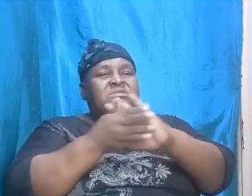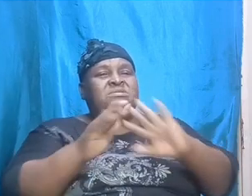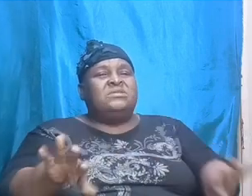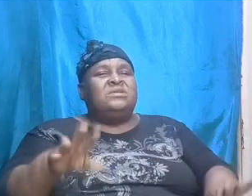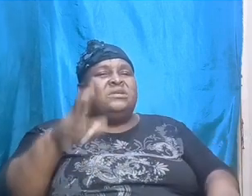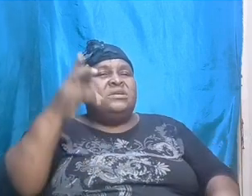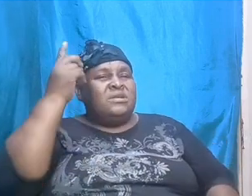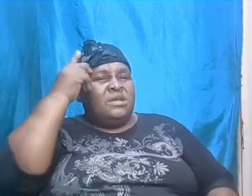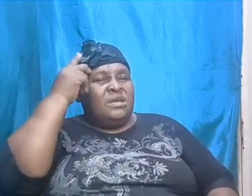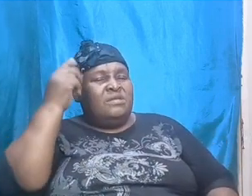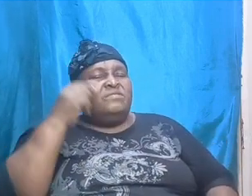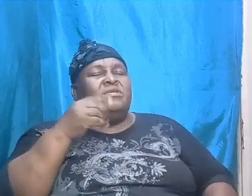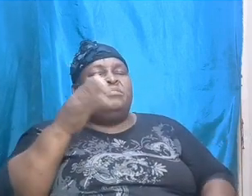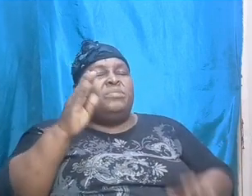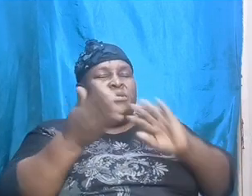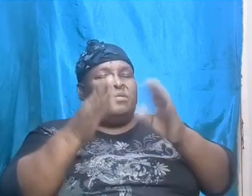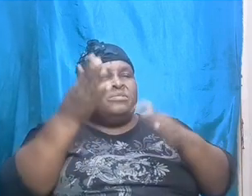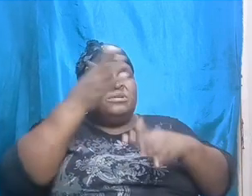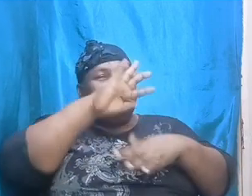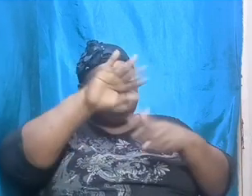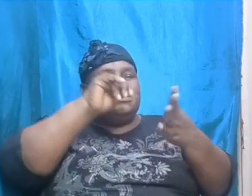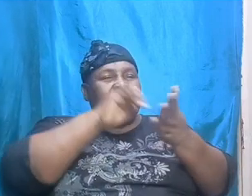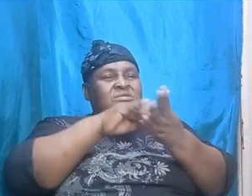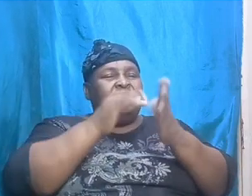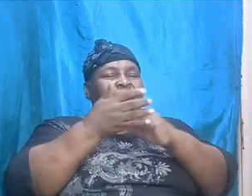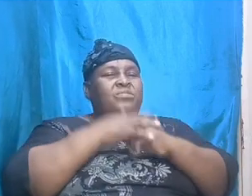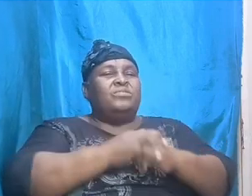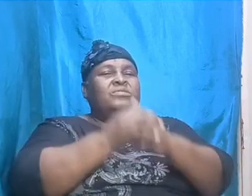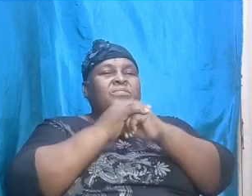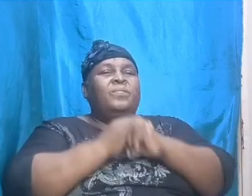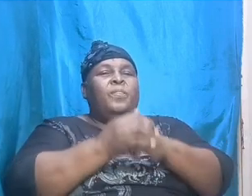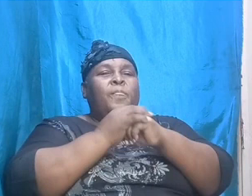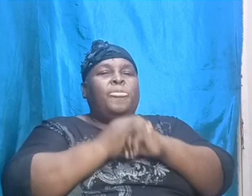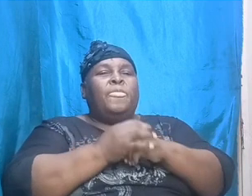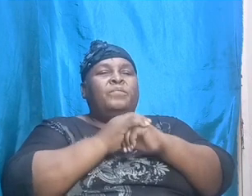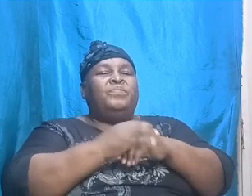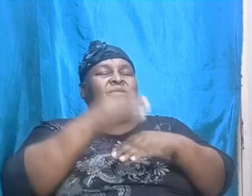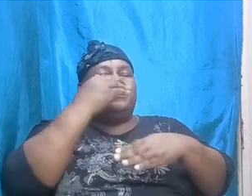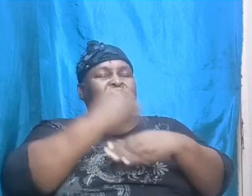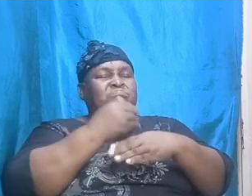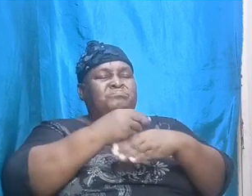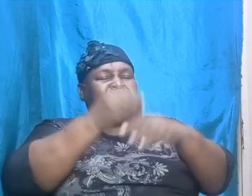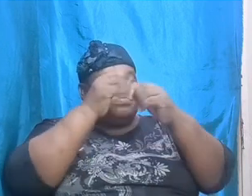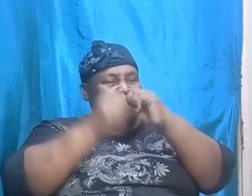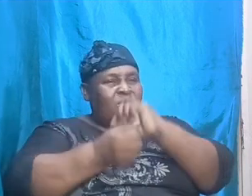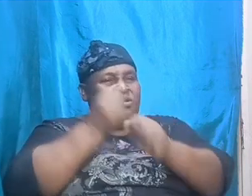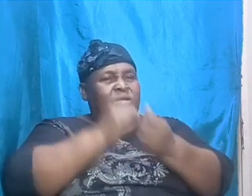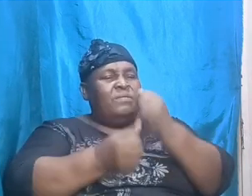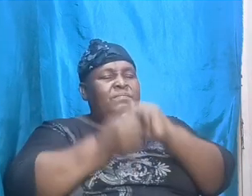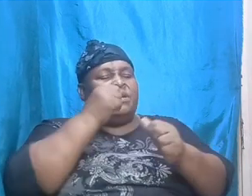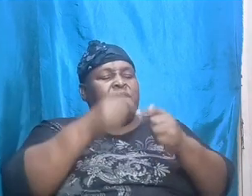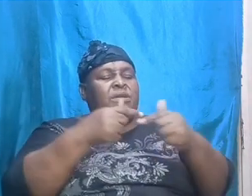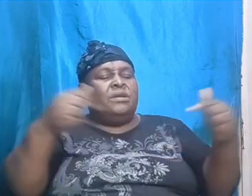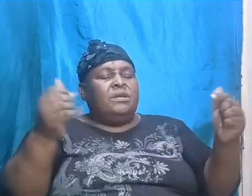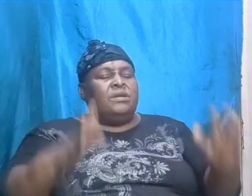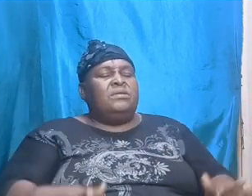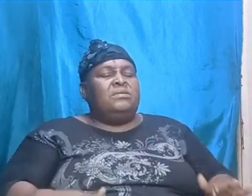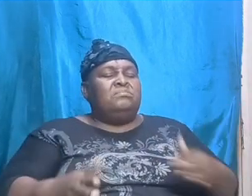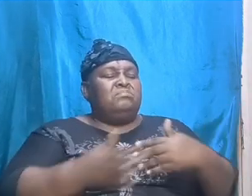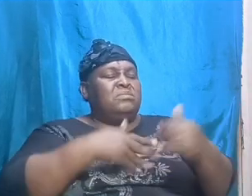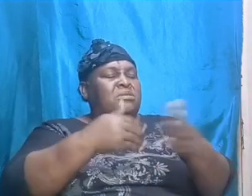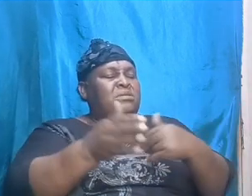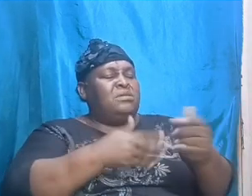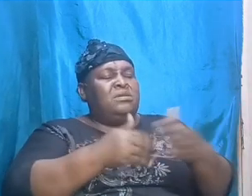the center of worship. So the walls were ruined and destroyed by the invasion of the enemy, and the gates were burned with